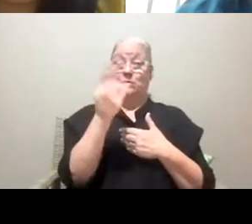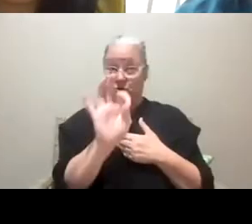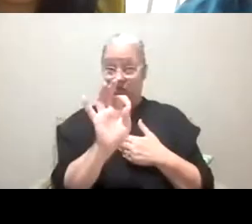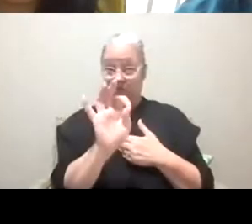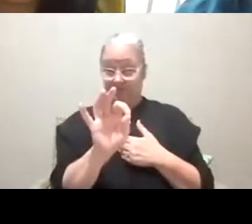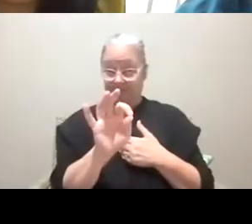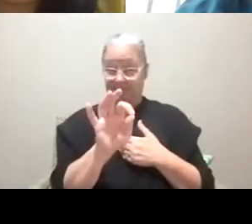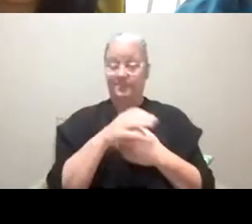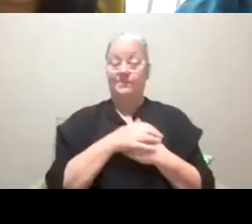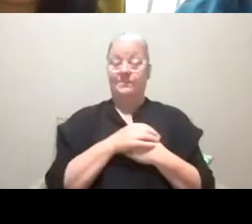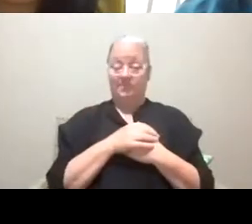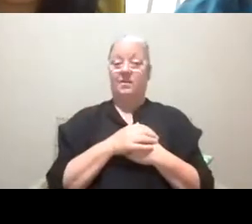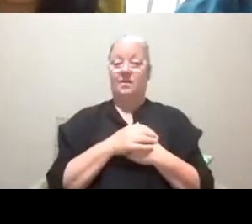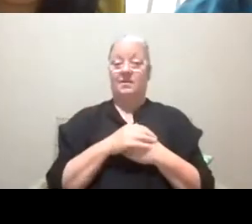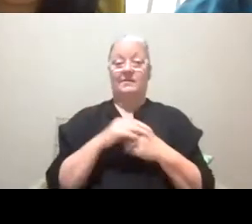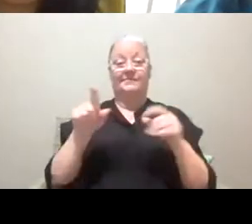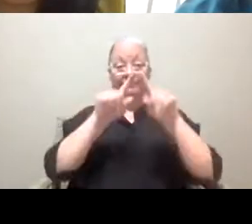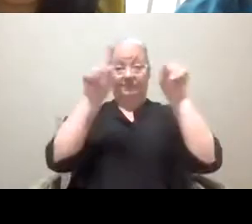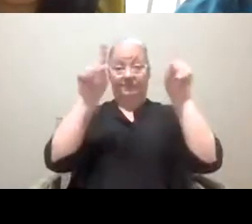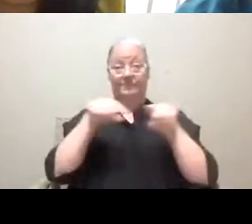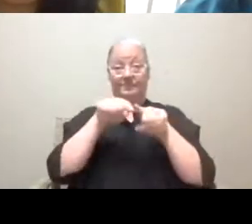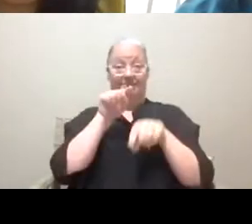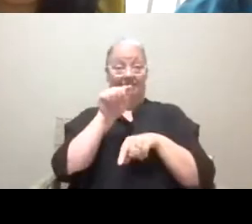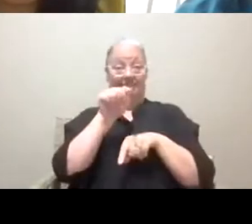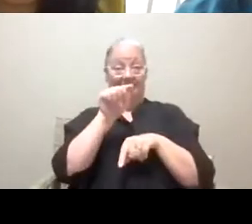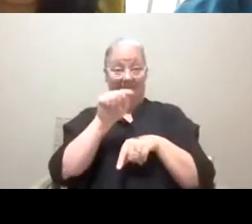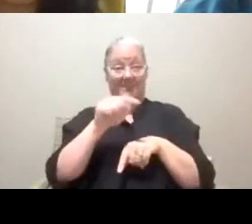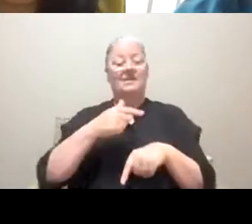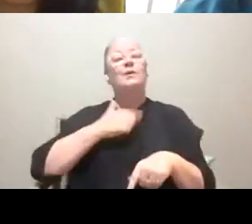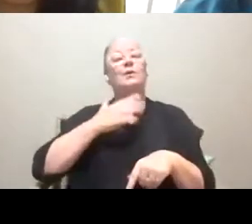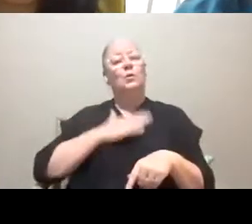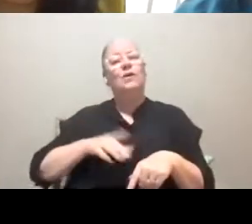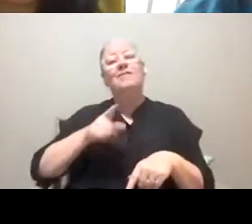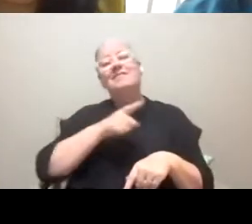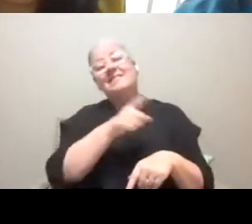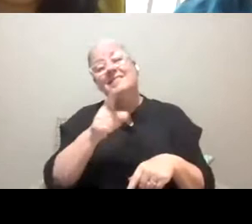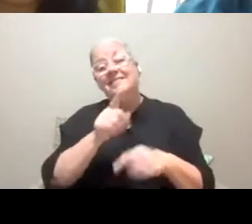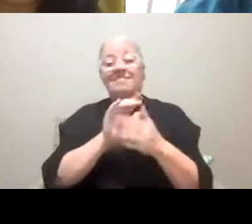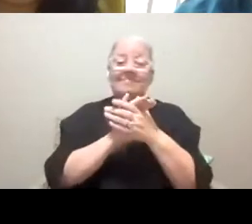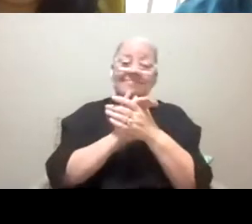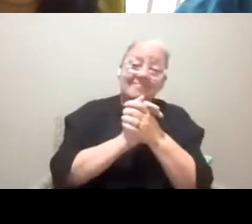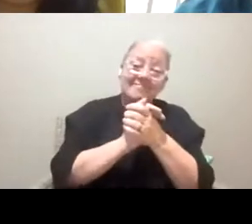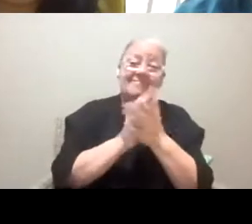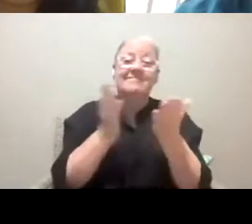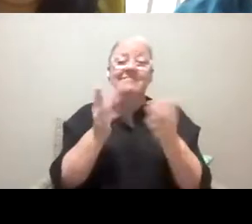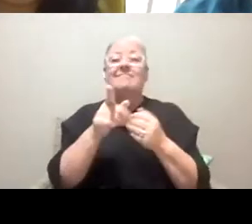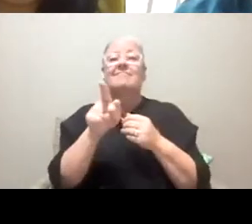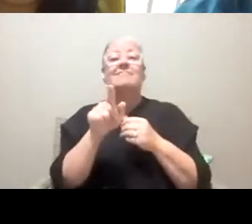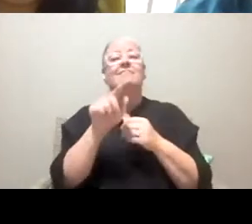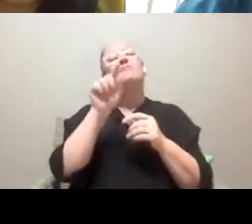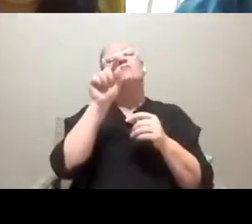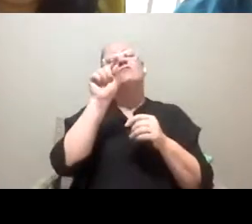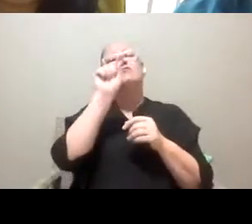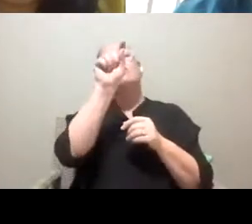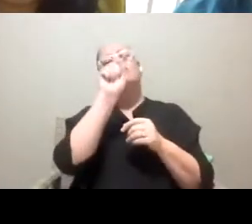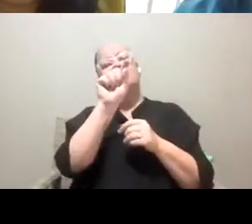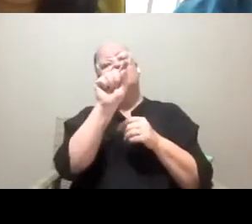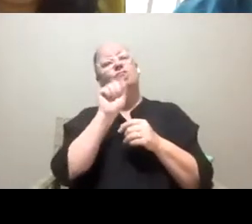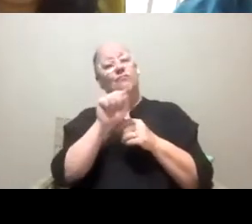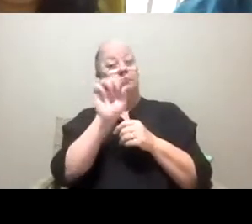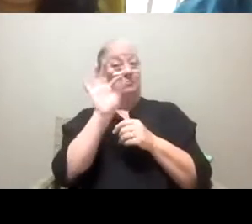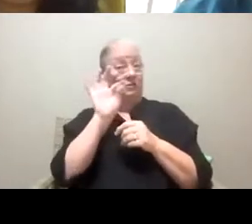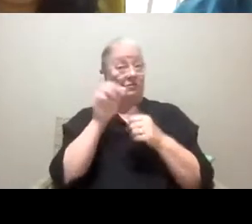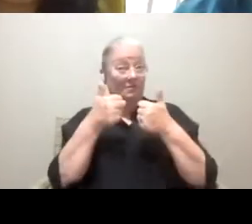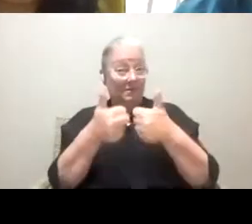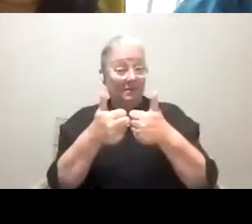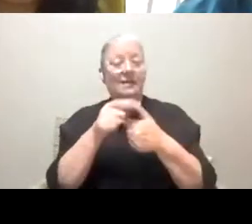And we would greatly appreciate if you could complete it. This poll helps us to tailor